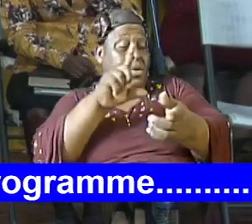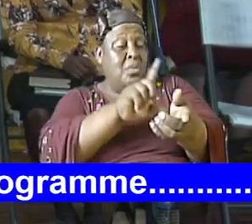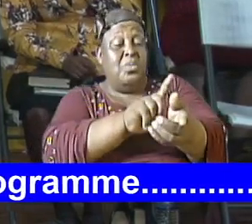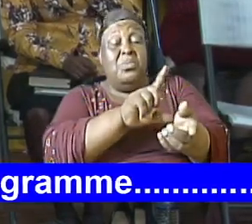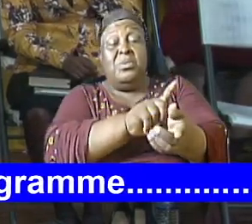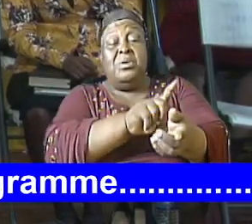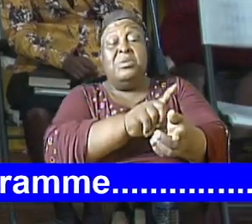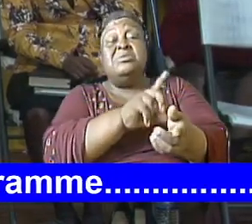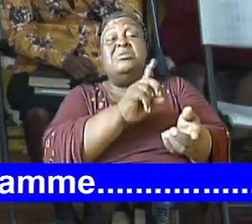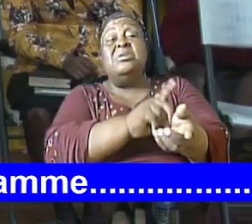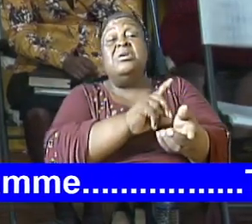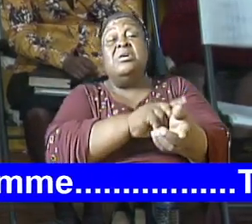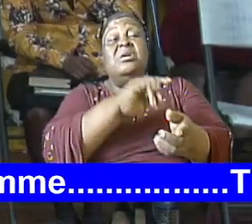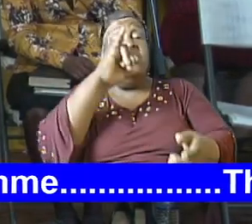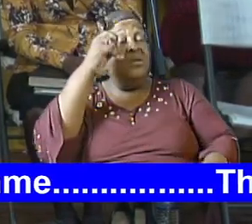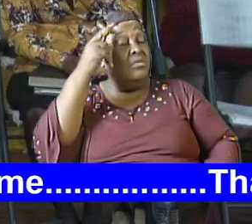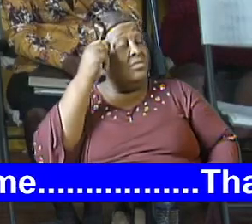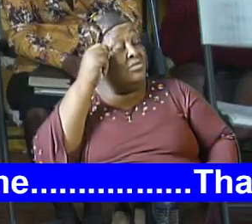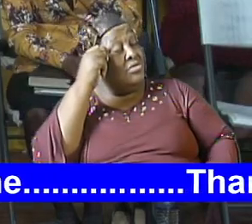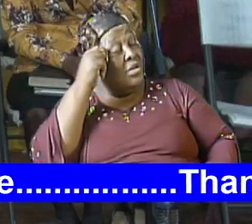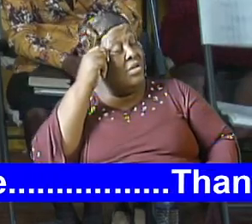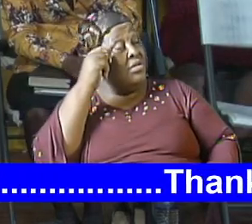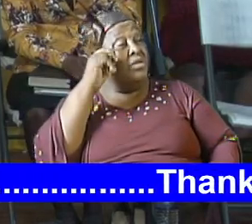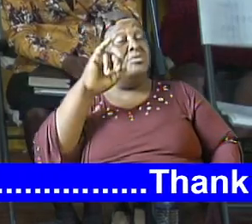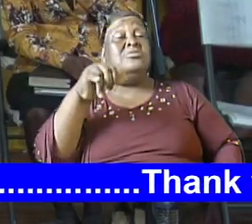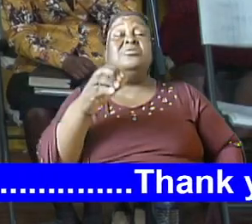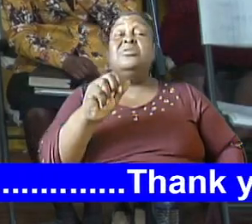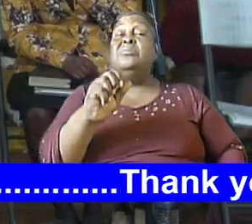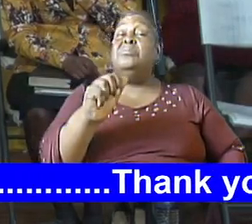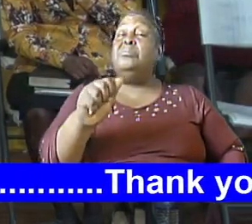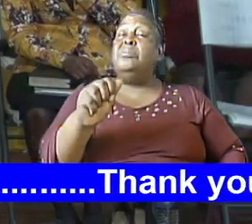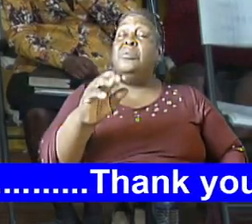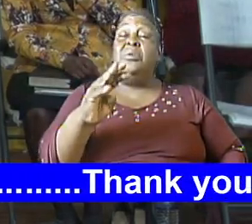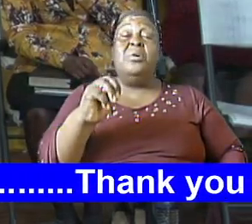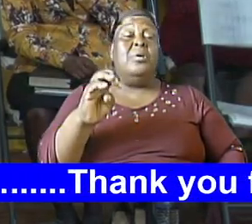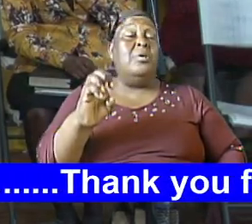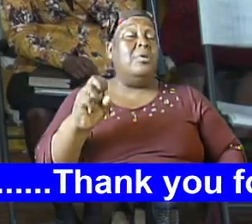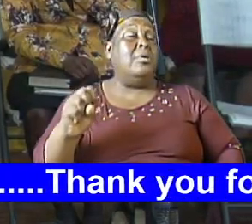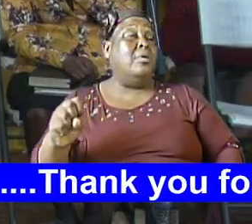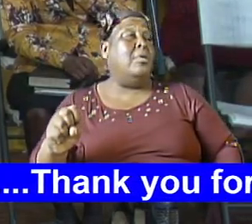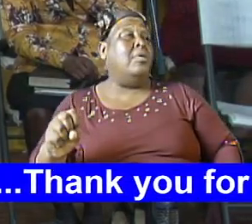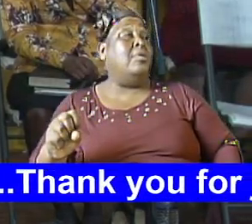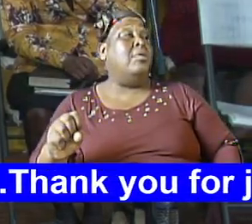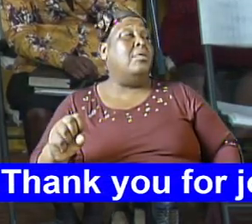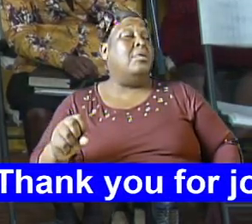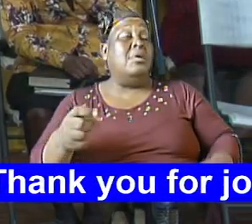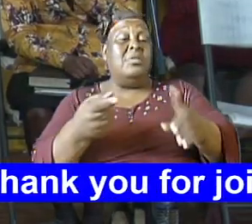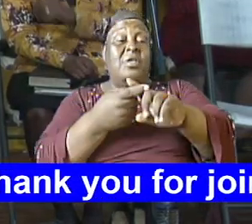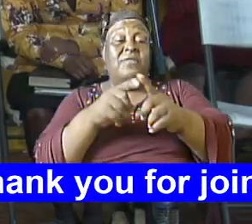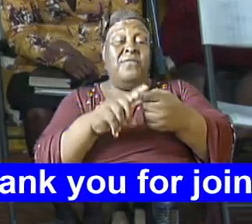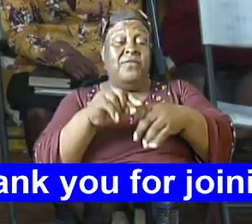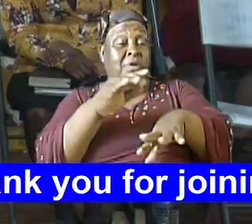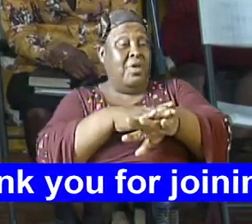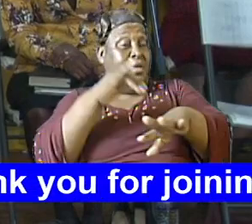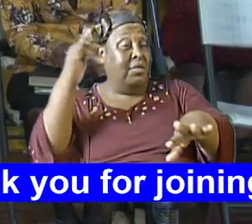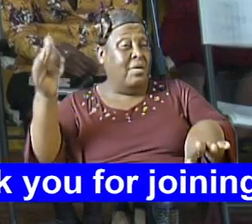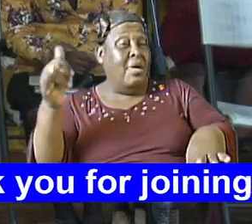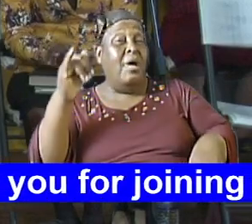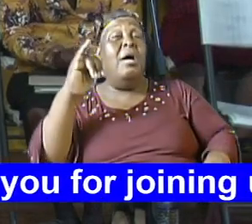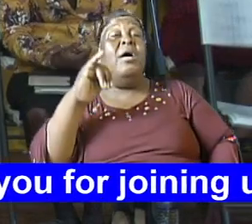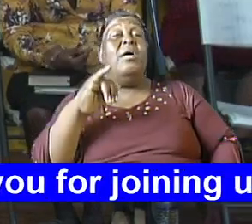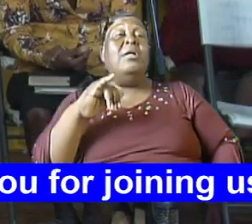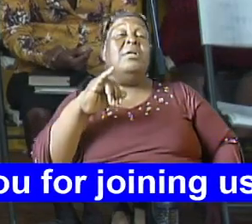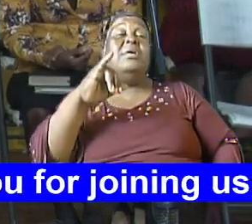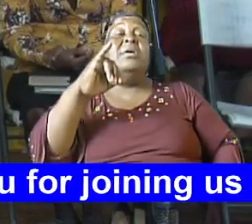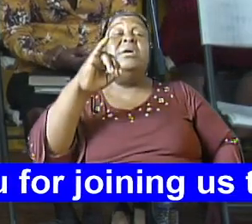beloved physician, and John, and James, and all these people. There had a fellow called Demas. And at one place in